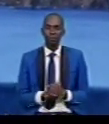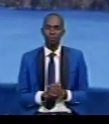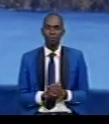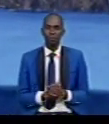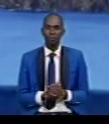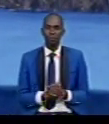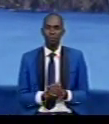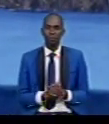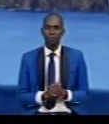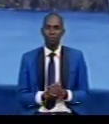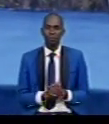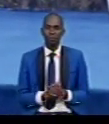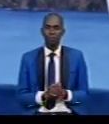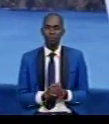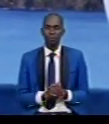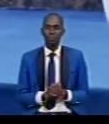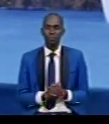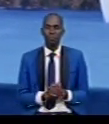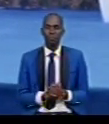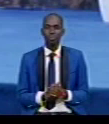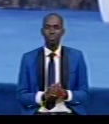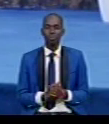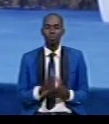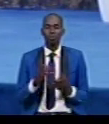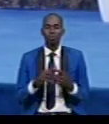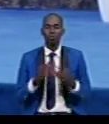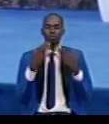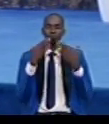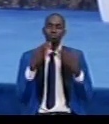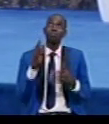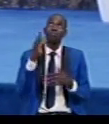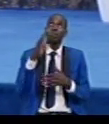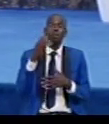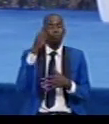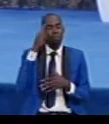Praise the Lord. I want to thank God for what the Lord has done for me.